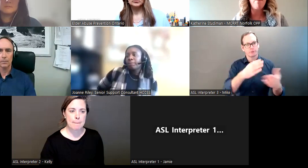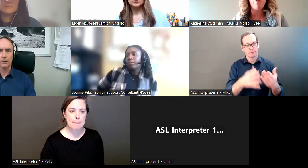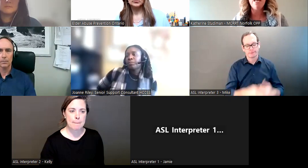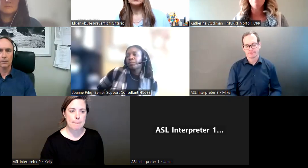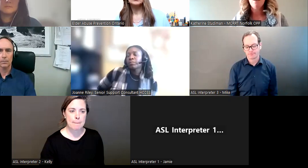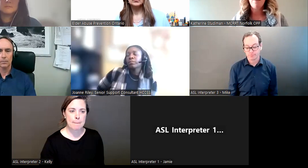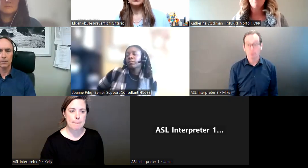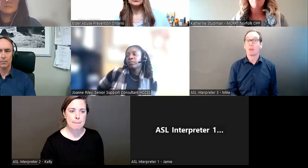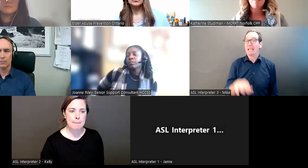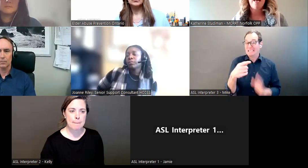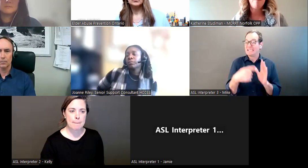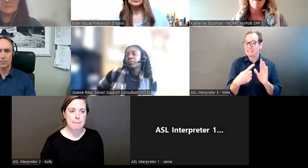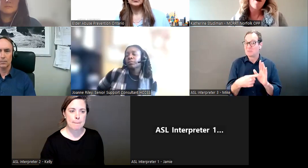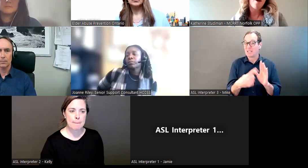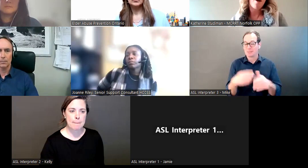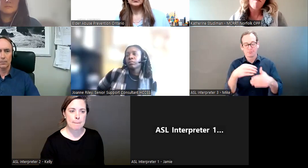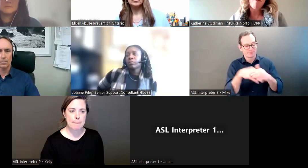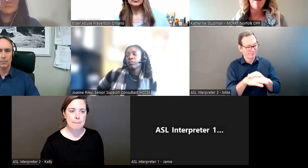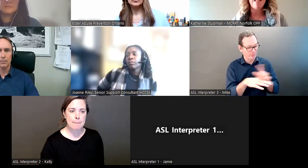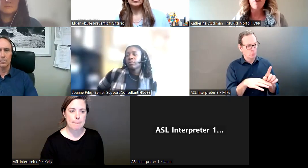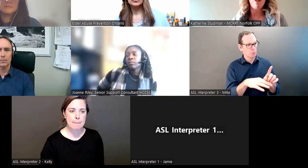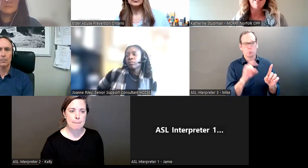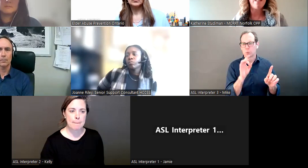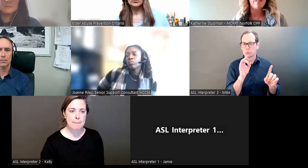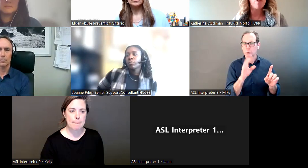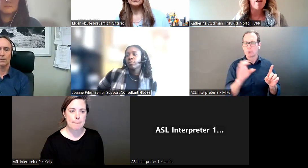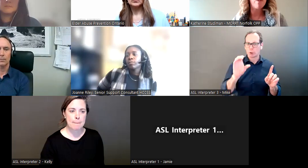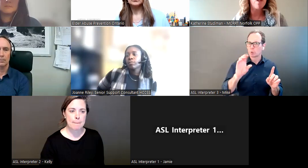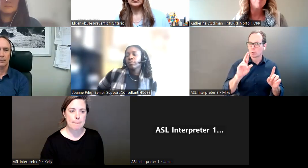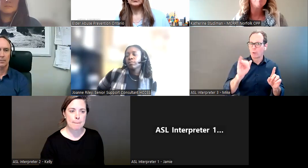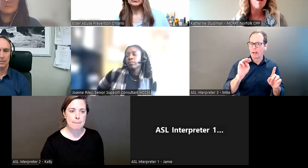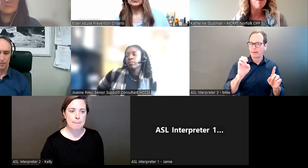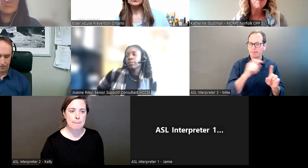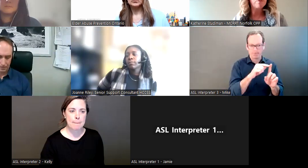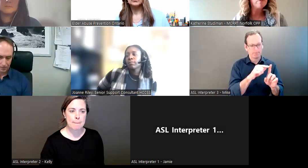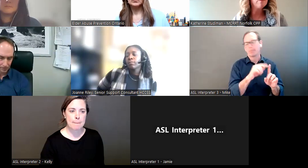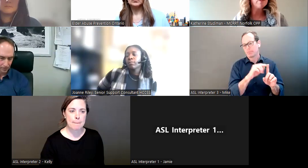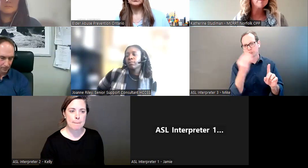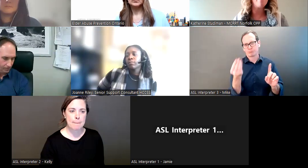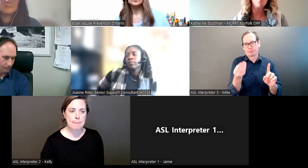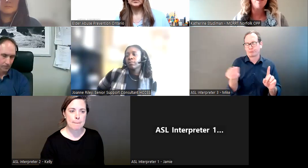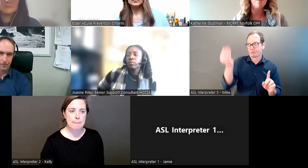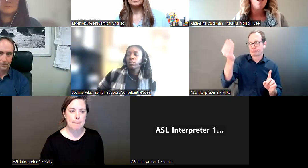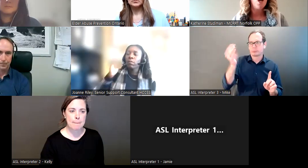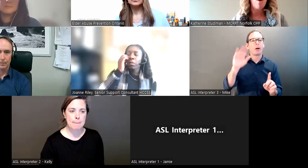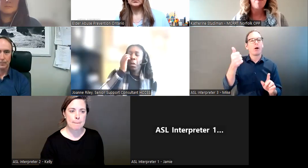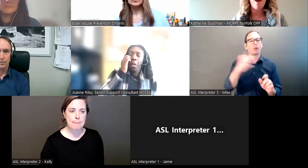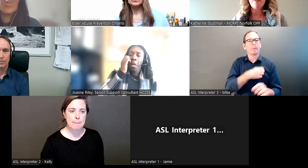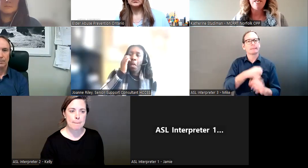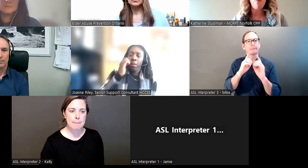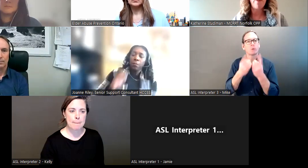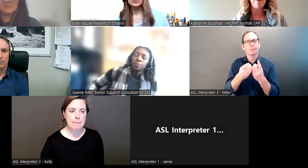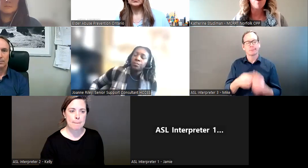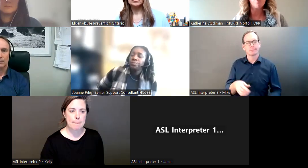our crime unit when there's been scams, and our crime unit has utilized us sometimes too. So sometimes we'll go out with the